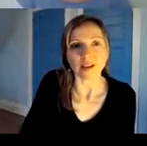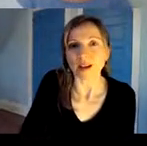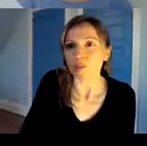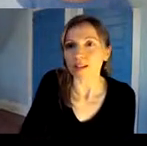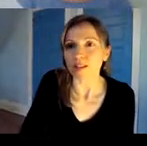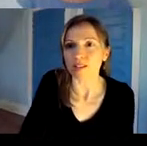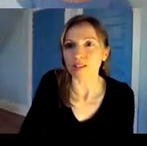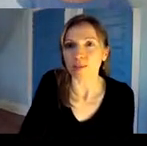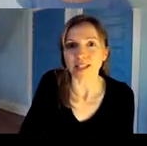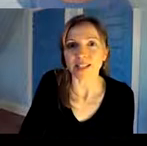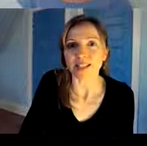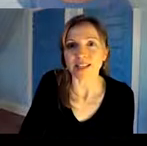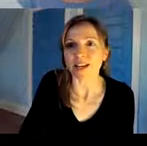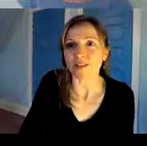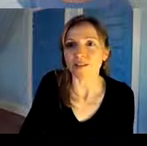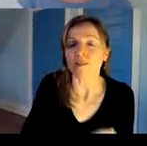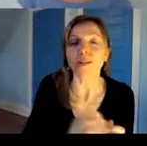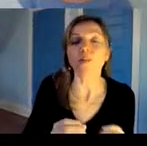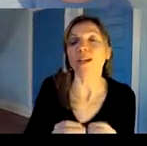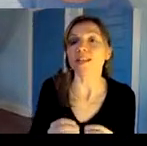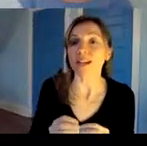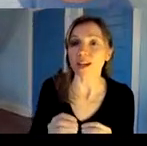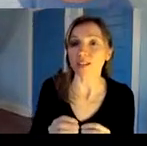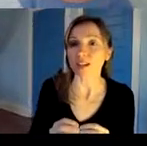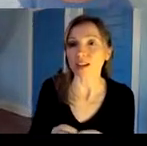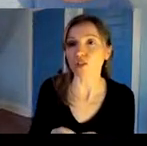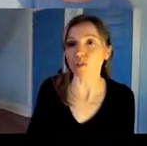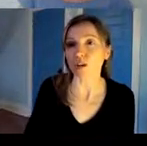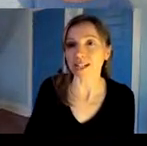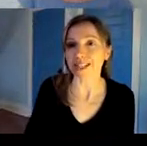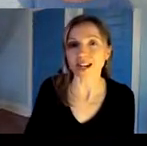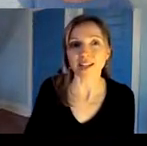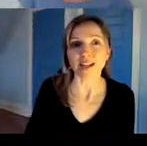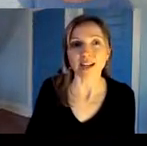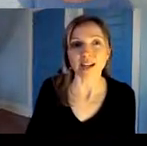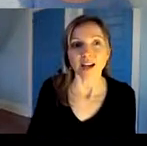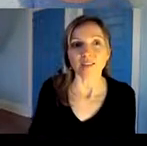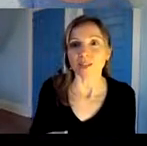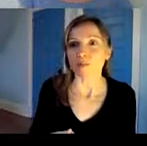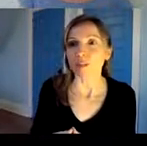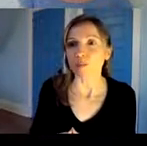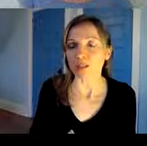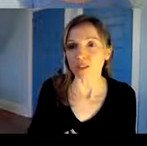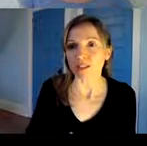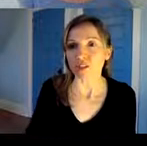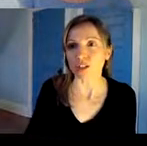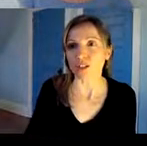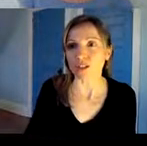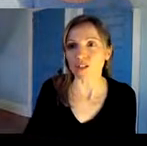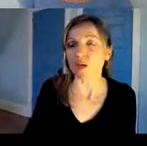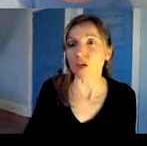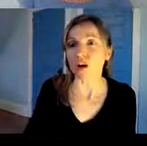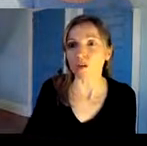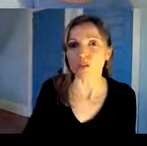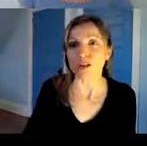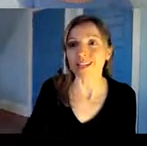A key aspect of a native plant is that it has they have these connections with our insects. And there is something called specialization that's